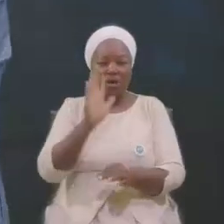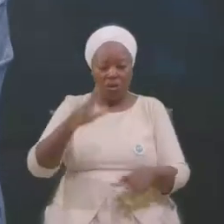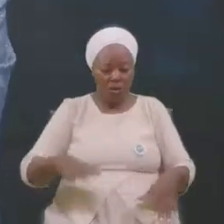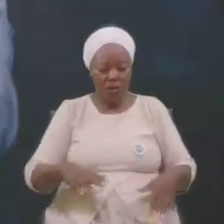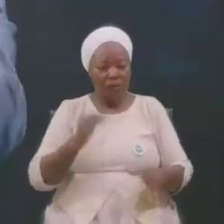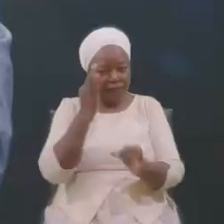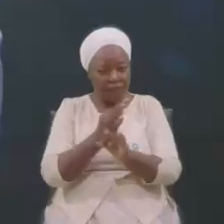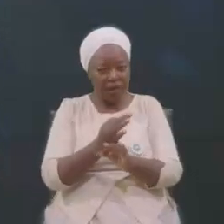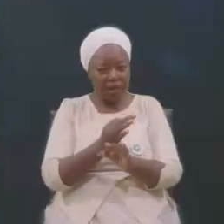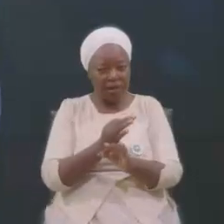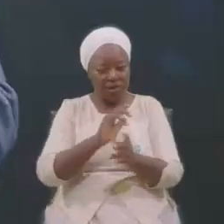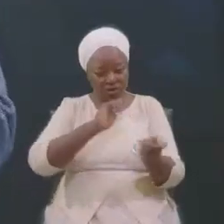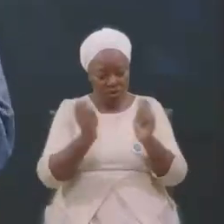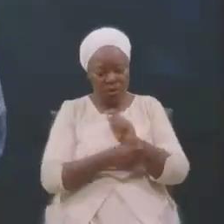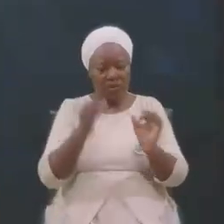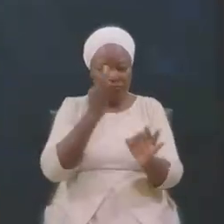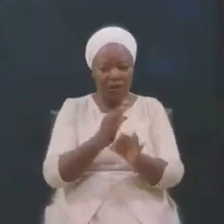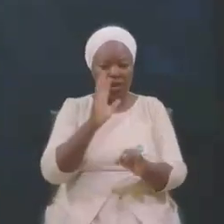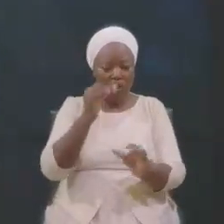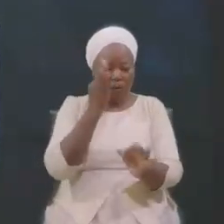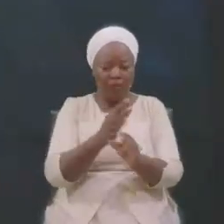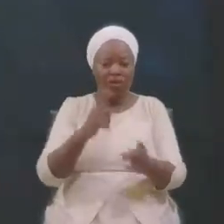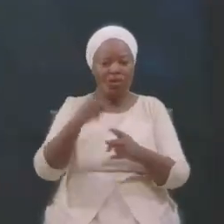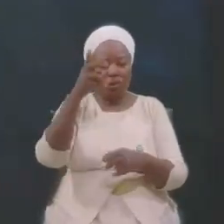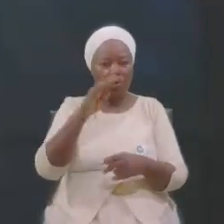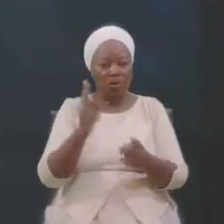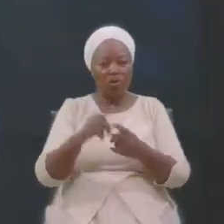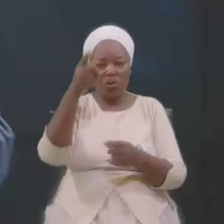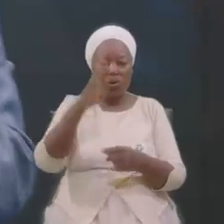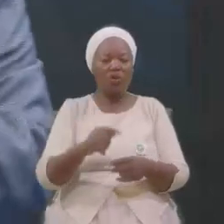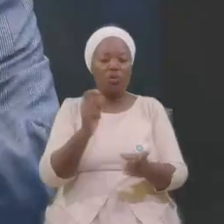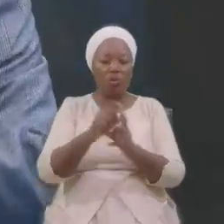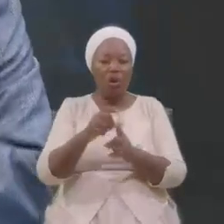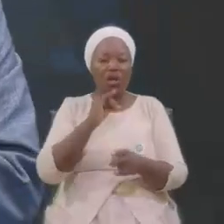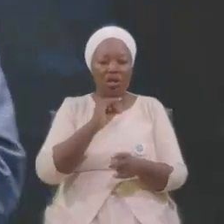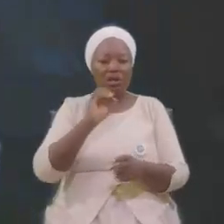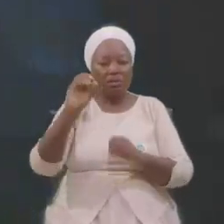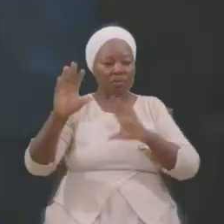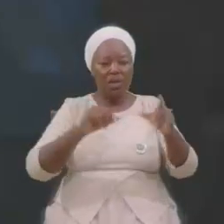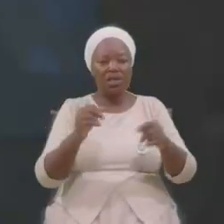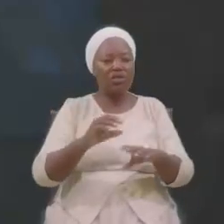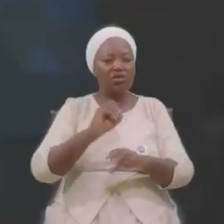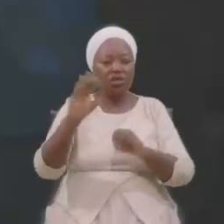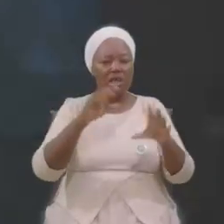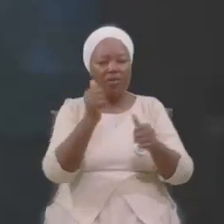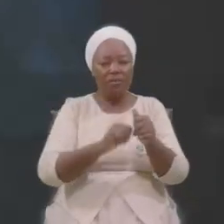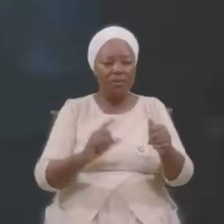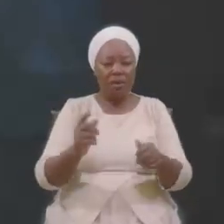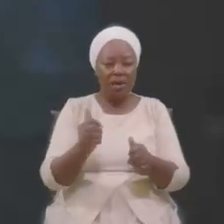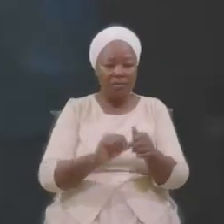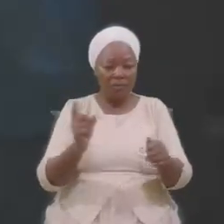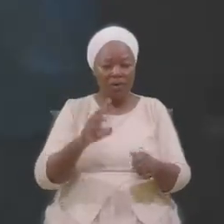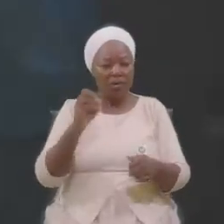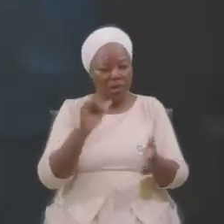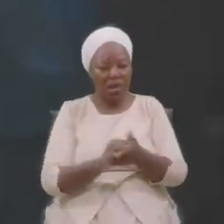God, to God's word, is spread abroad so that we need not to